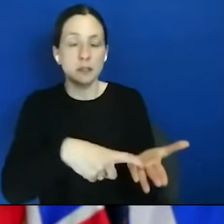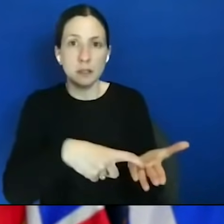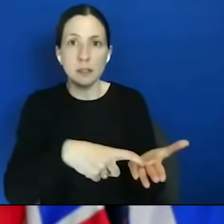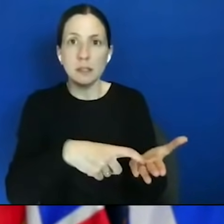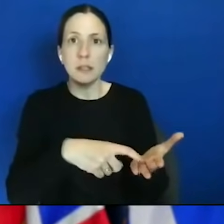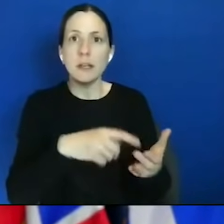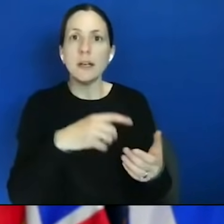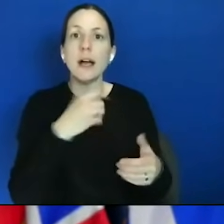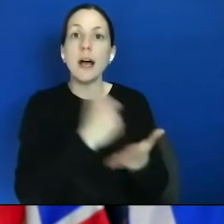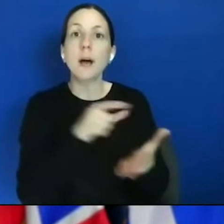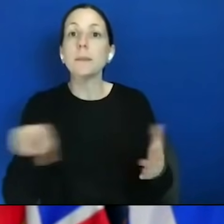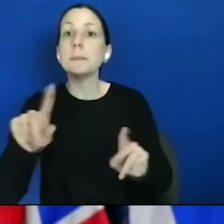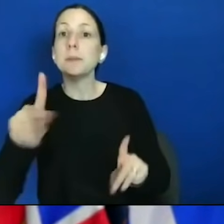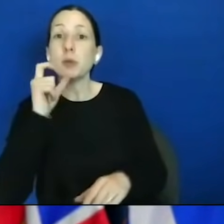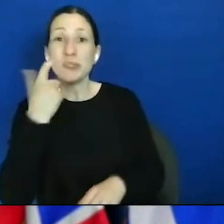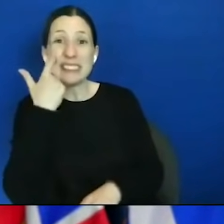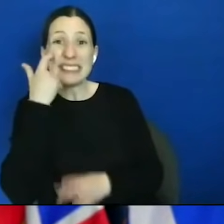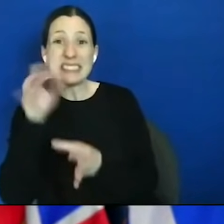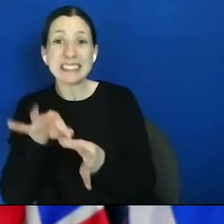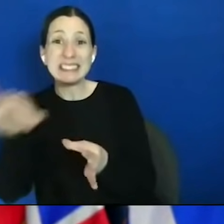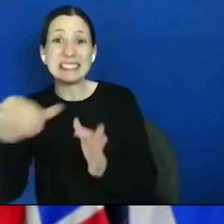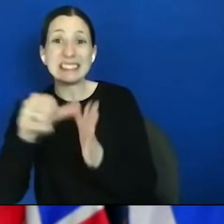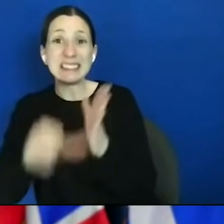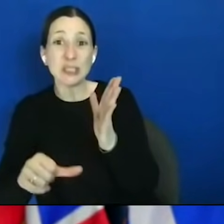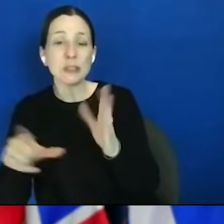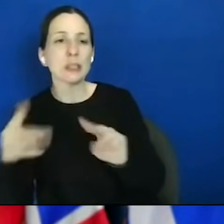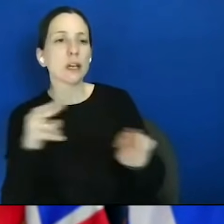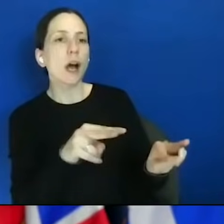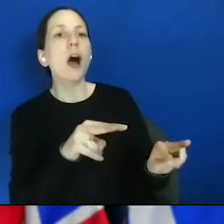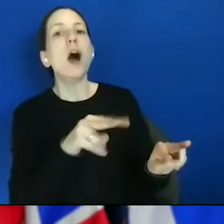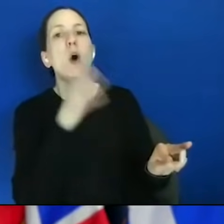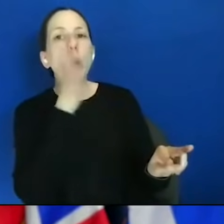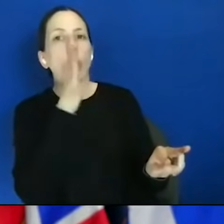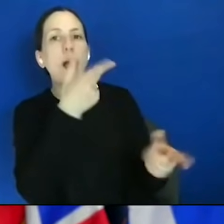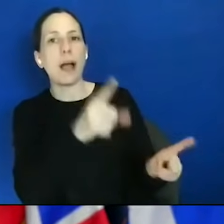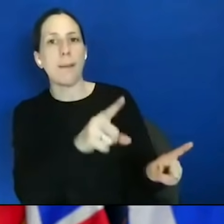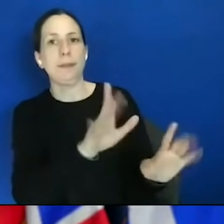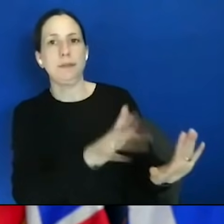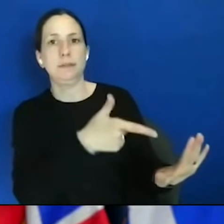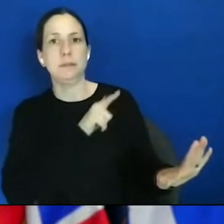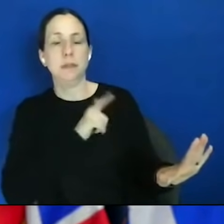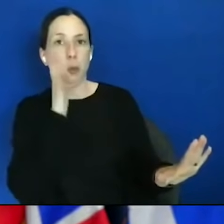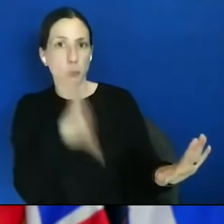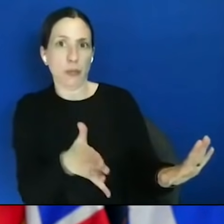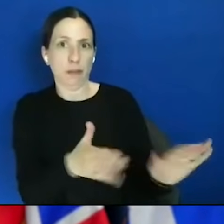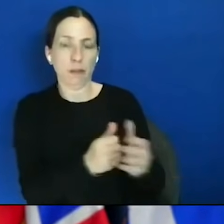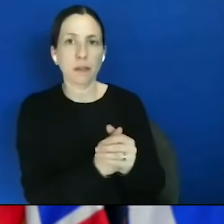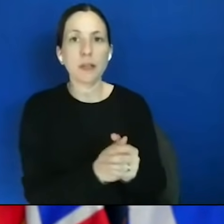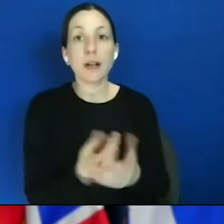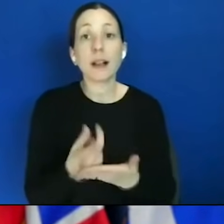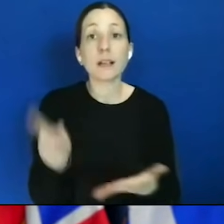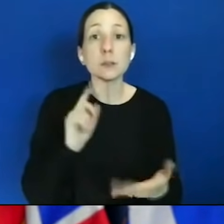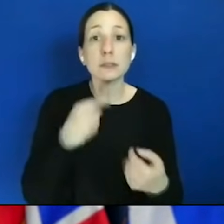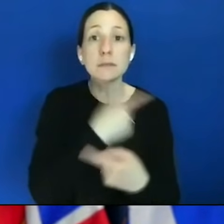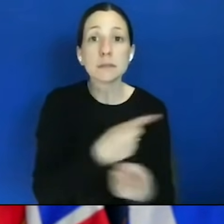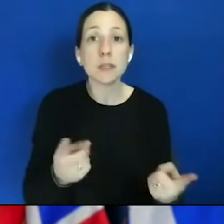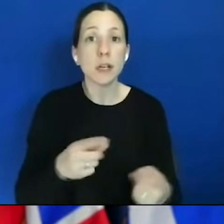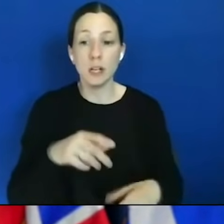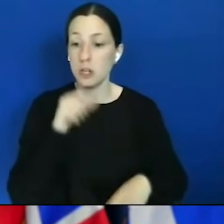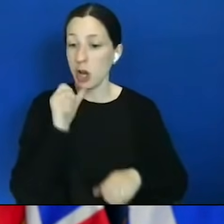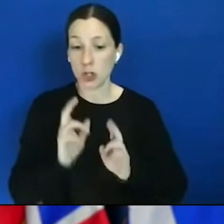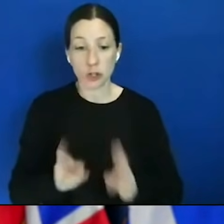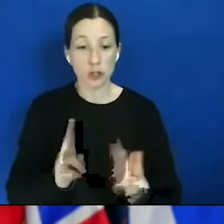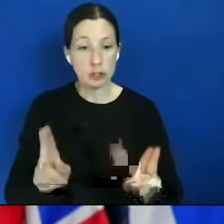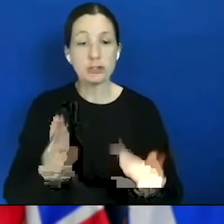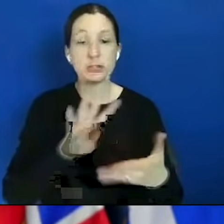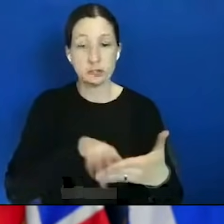additional reassurance to patients whose surgeries were postponed because of the third wave. Last week, we also announced the resumption of non-urgent